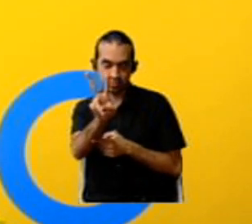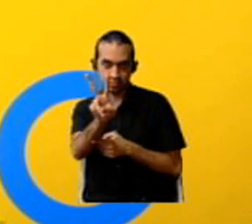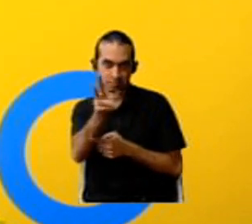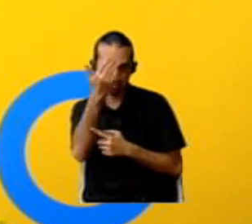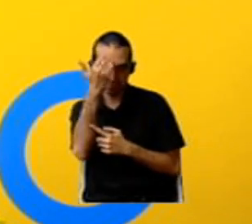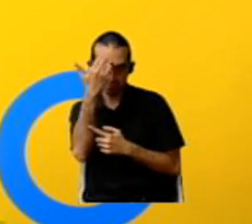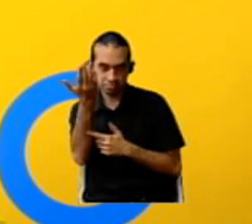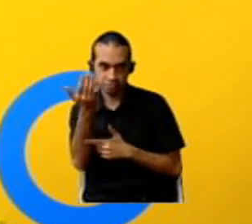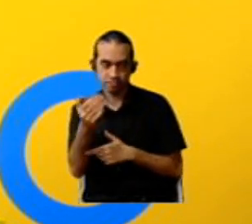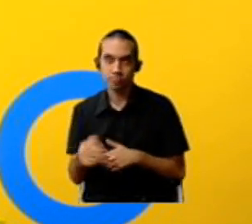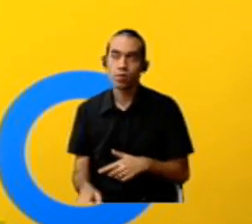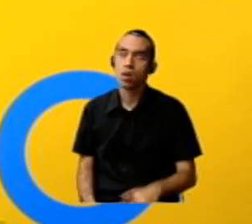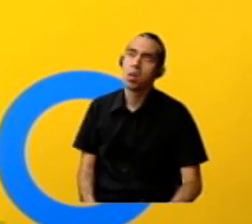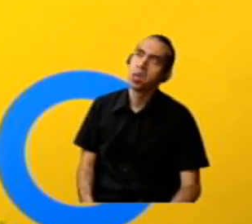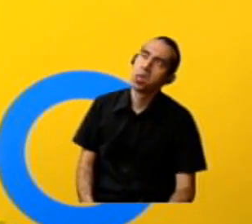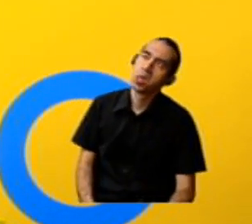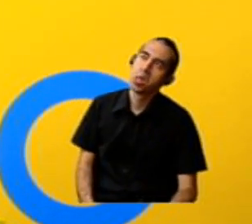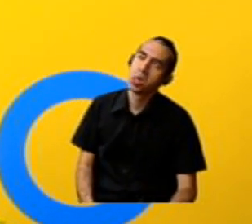V?